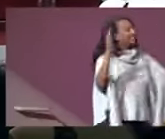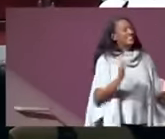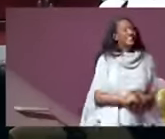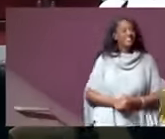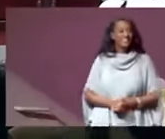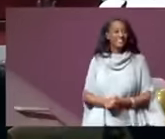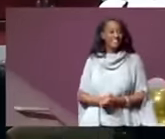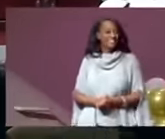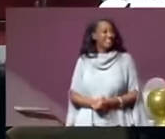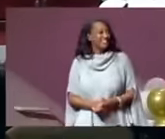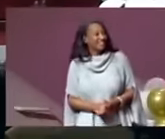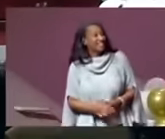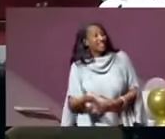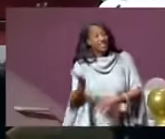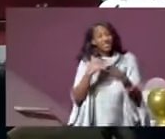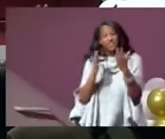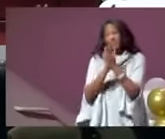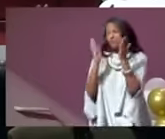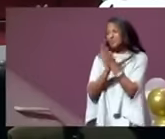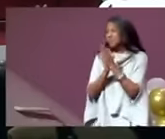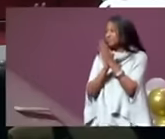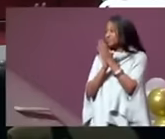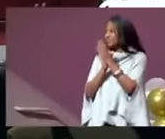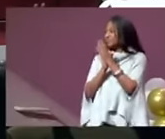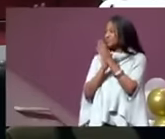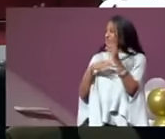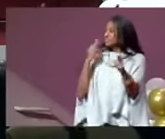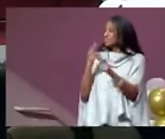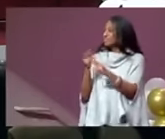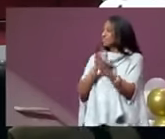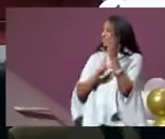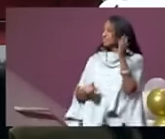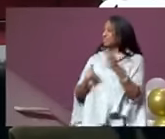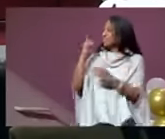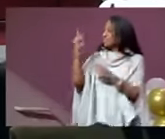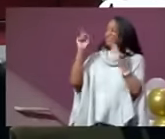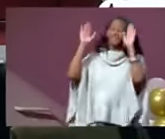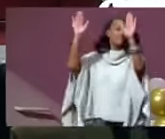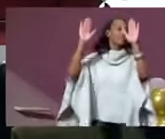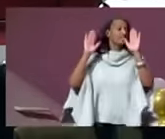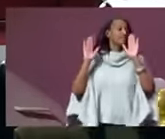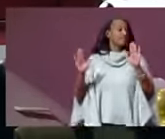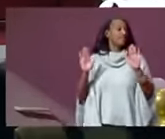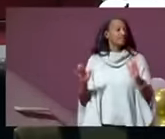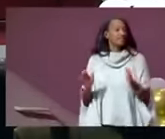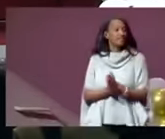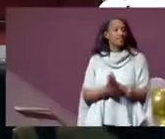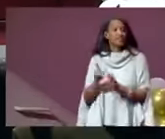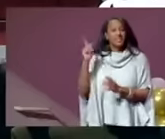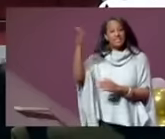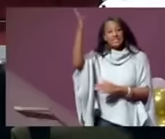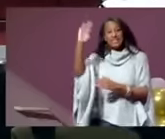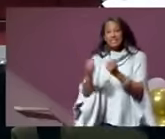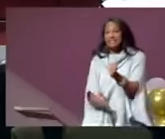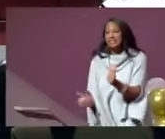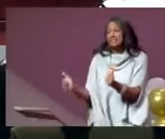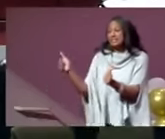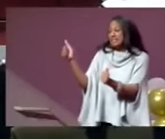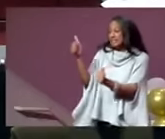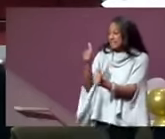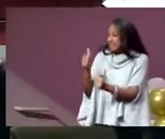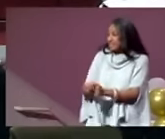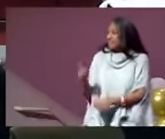wonderful. Come on and lift your voice. If you know that he's wonderful, to the Most High God, to the